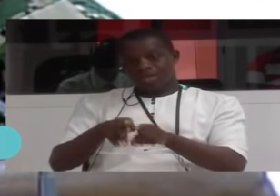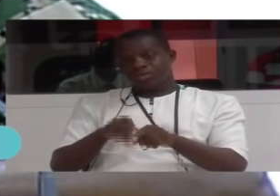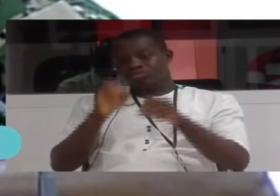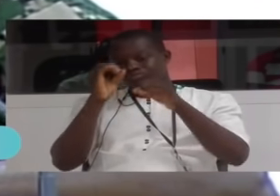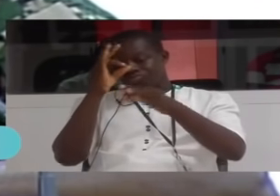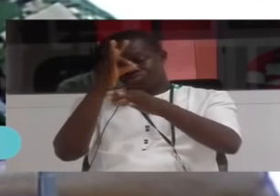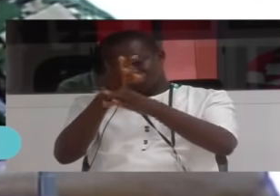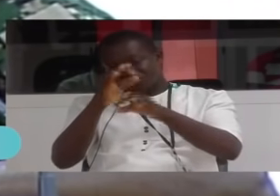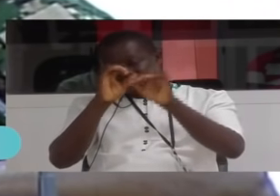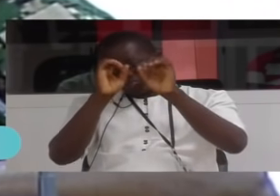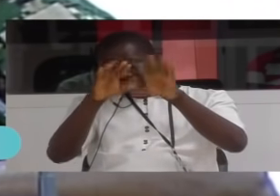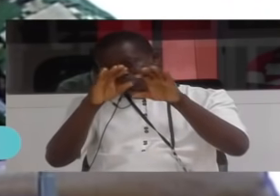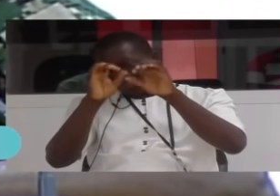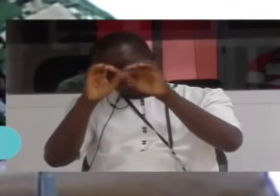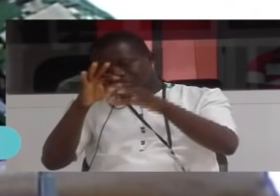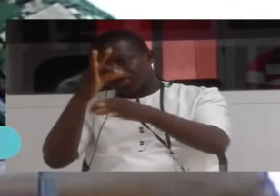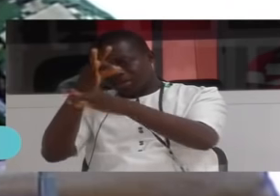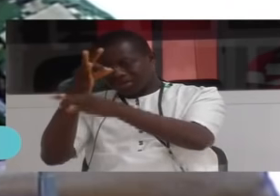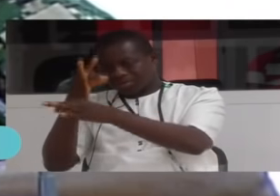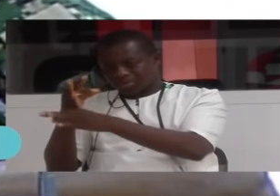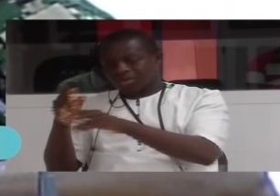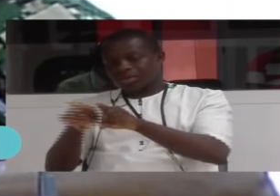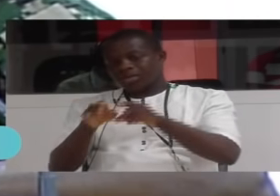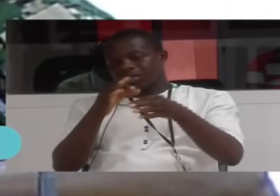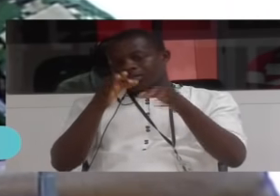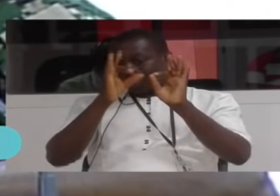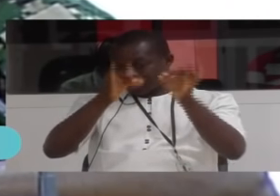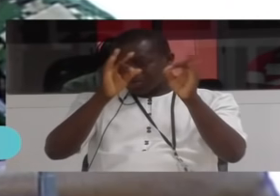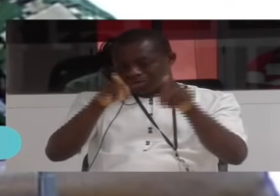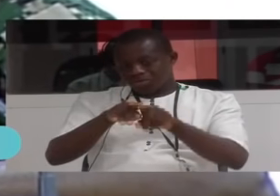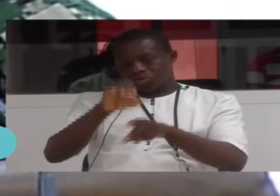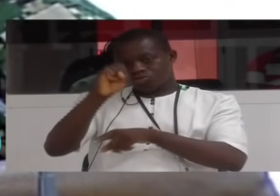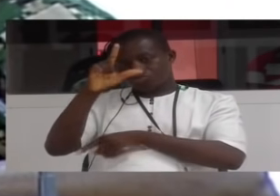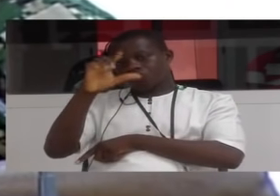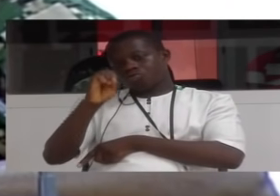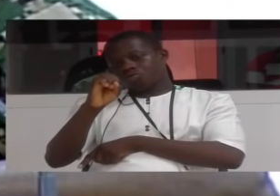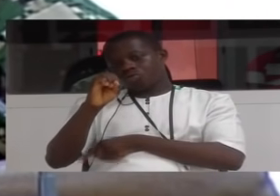ak Solo. Because when we returned back to Kanilay, we had a briefing with Solo.